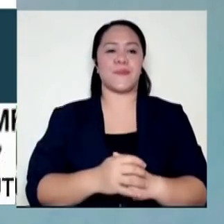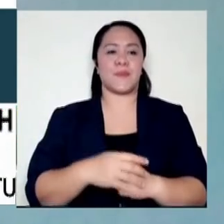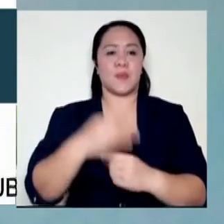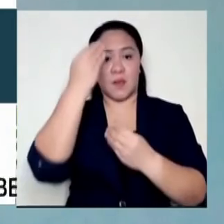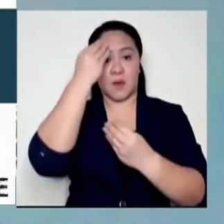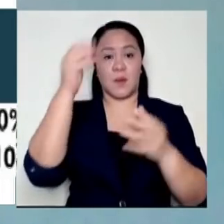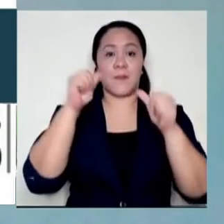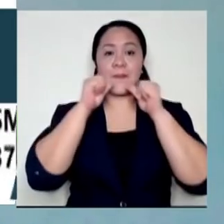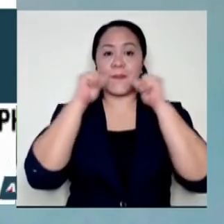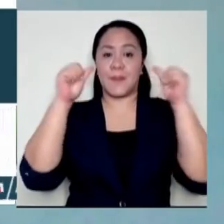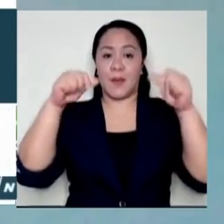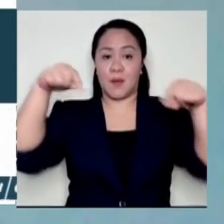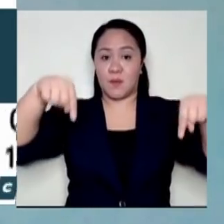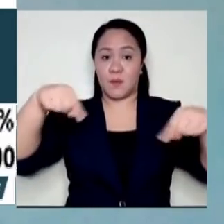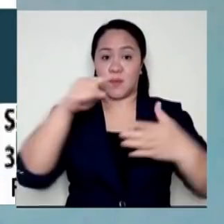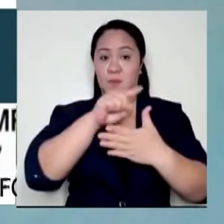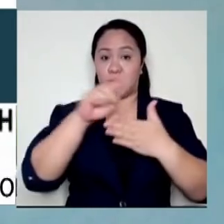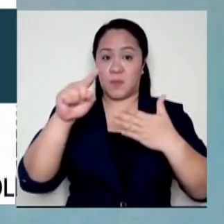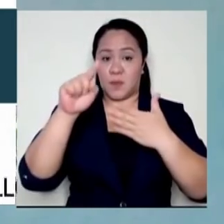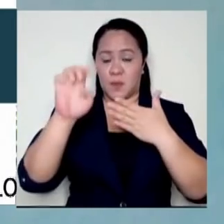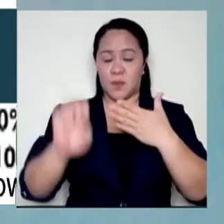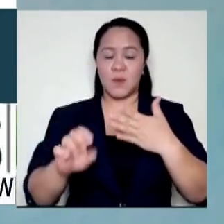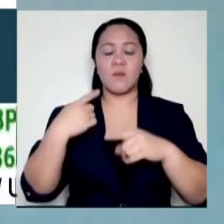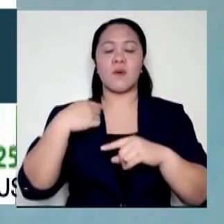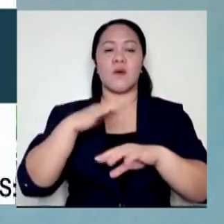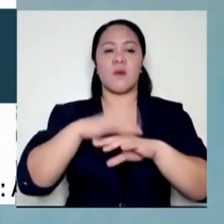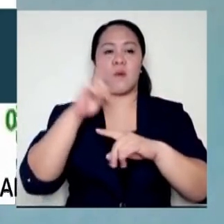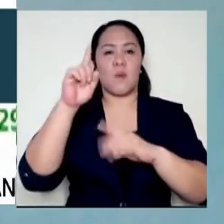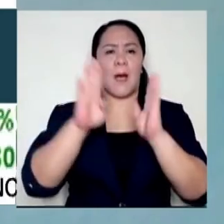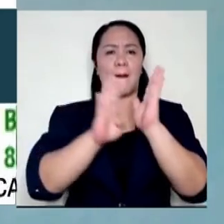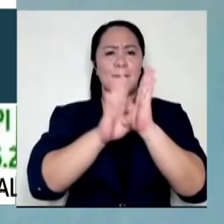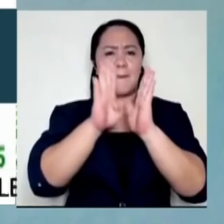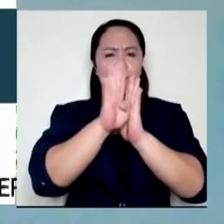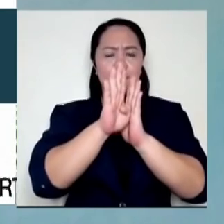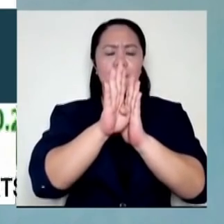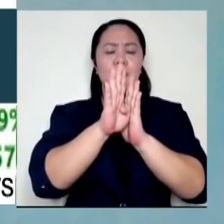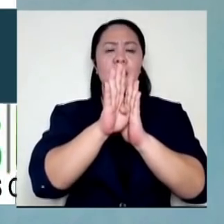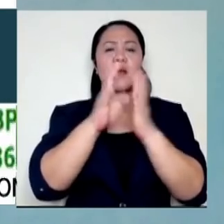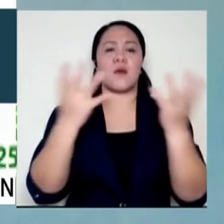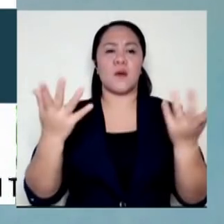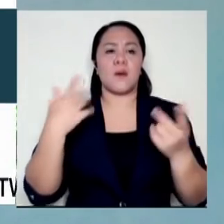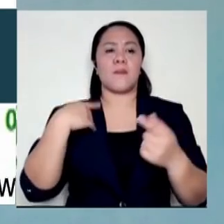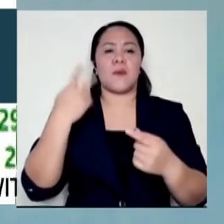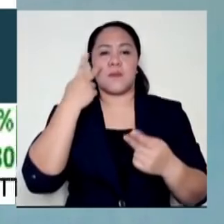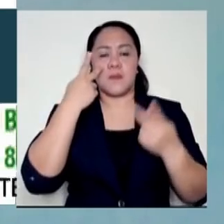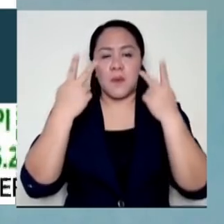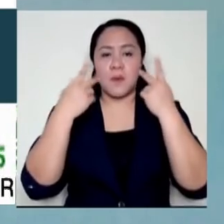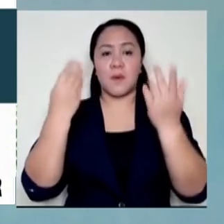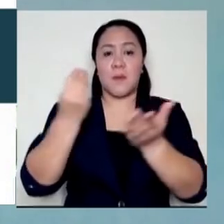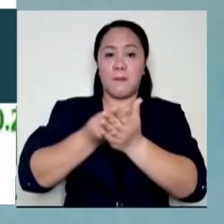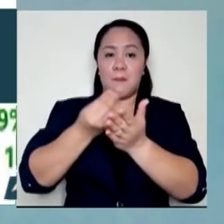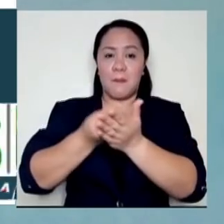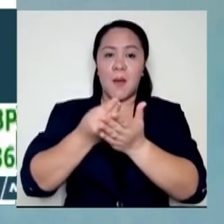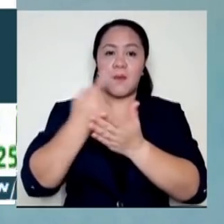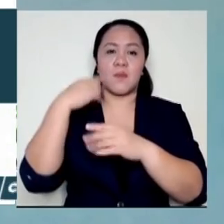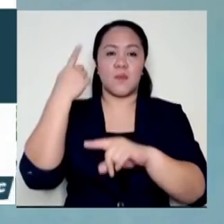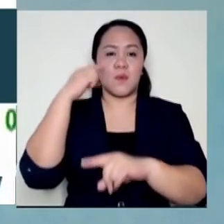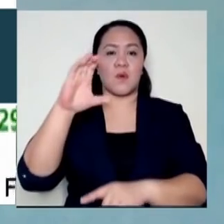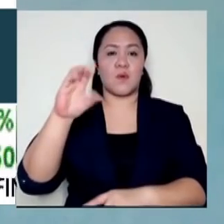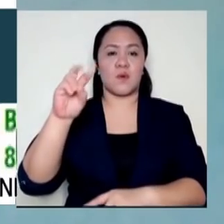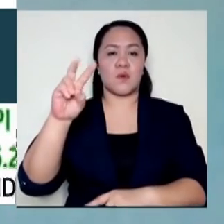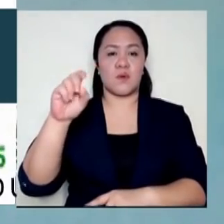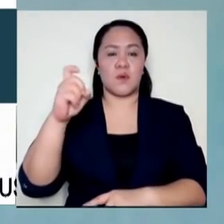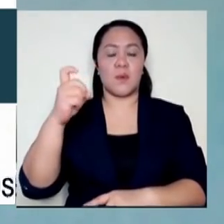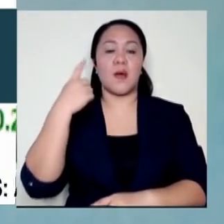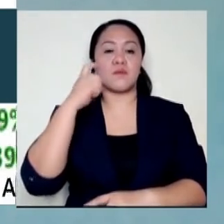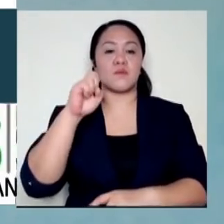weekend, leaders have pledged over 1 billion doses, either directly or through funding to COVAX. That includes 100 million from